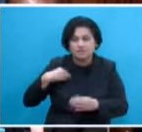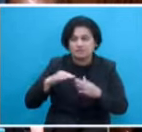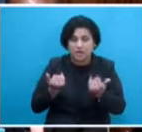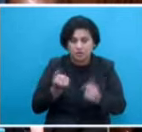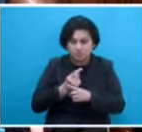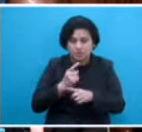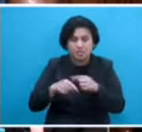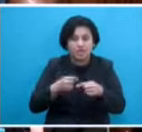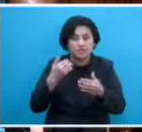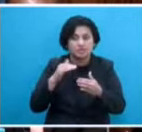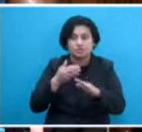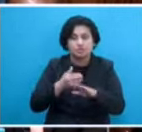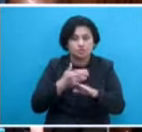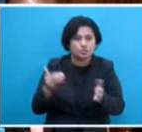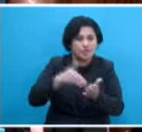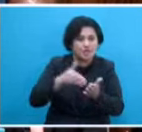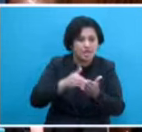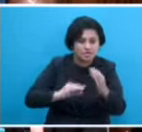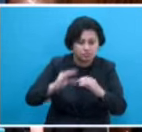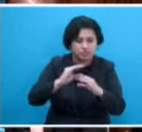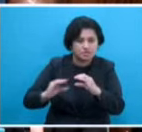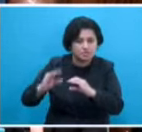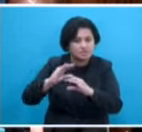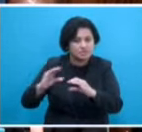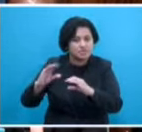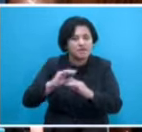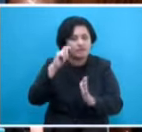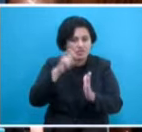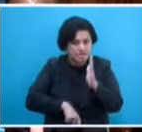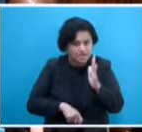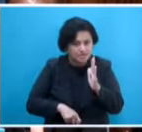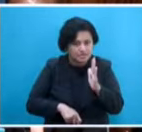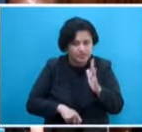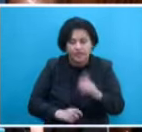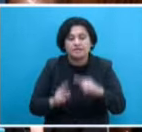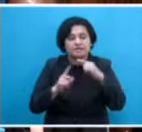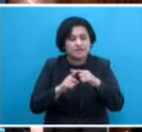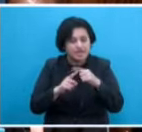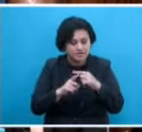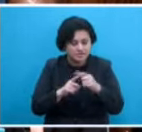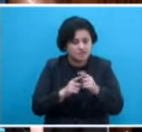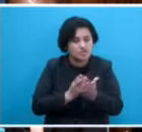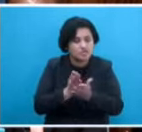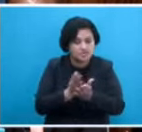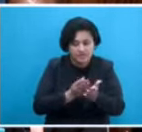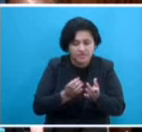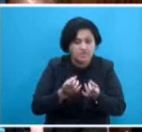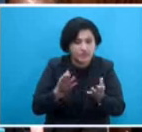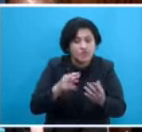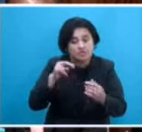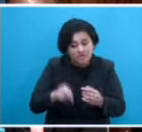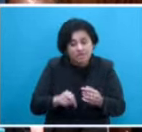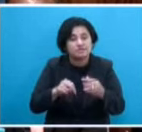taxes and fees and the government service charges. The reduction and delay in service delivery in the public service meets the